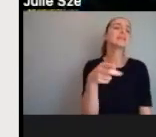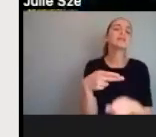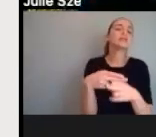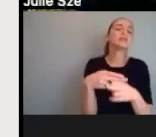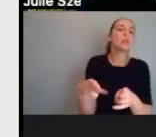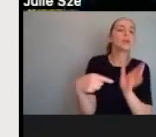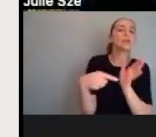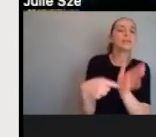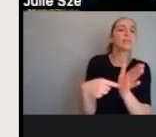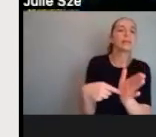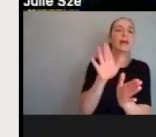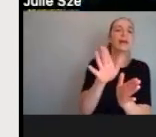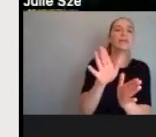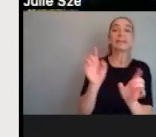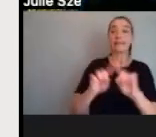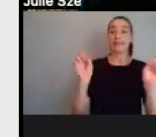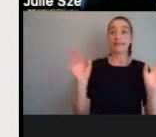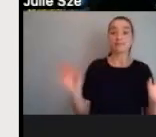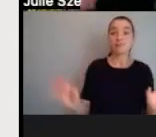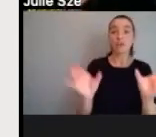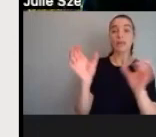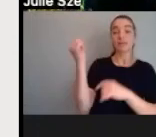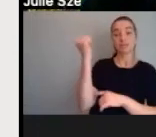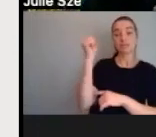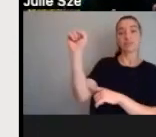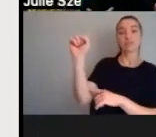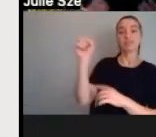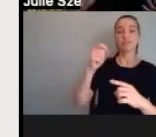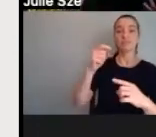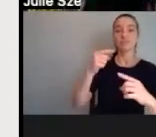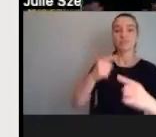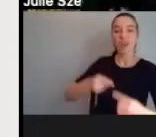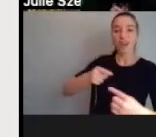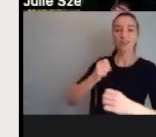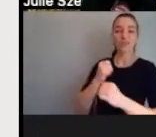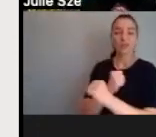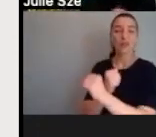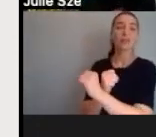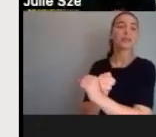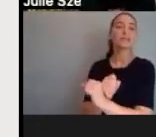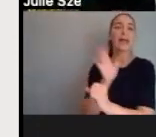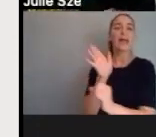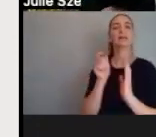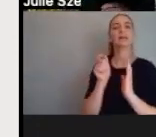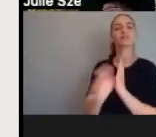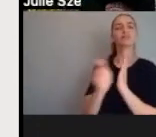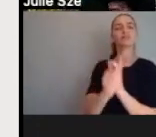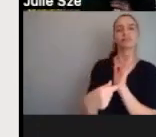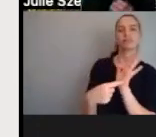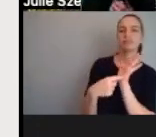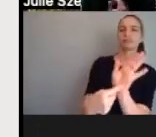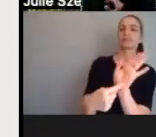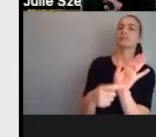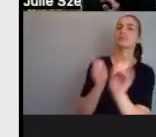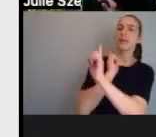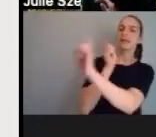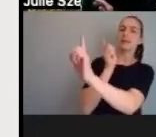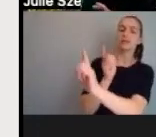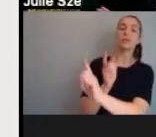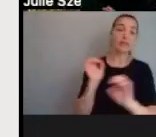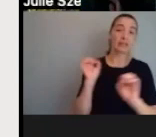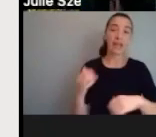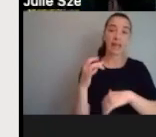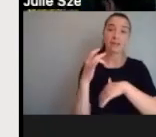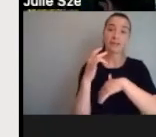justice movements, um, struggles, um, and manifestos, which are pretty available online. Some of you are